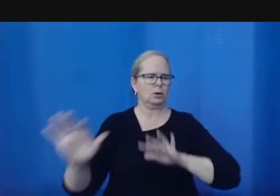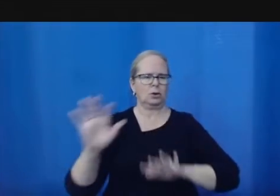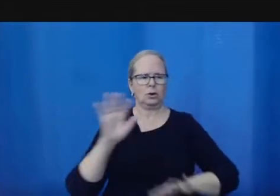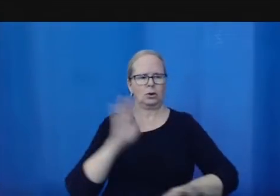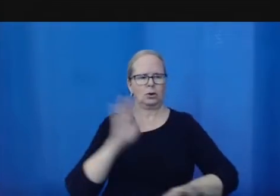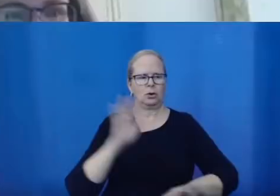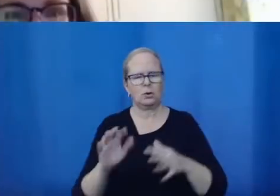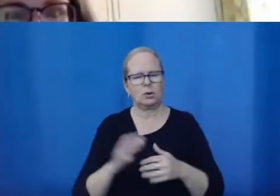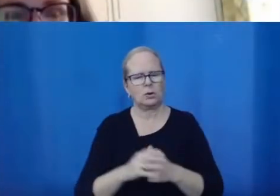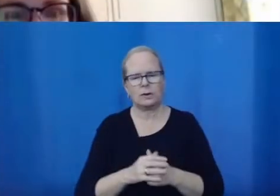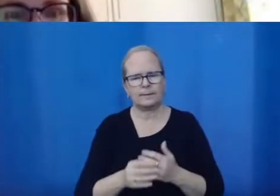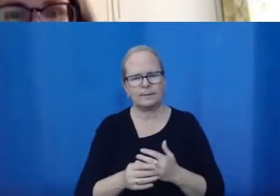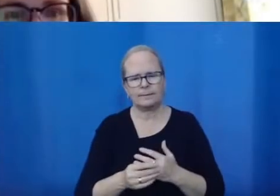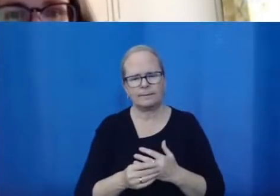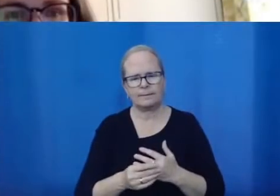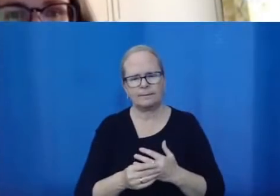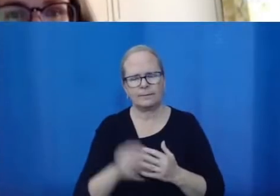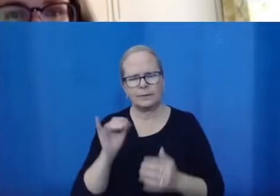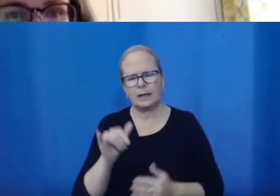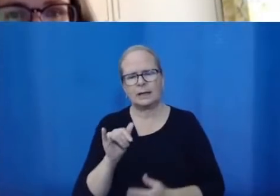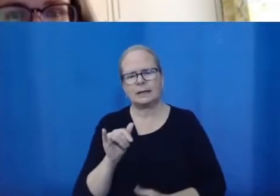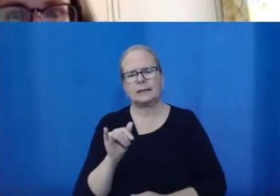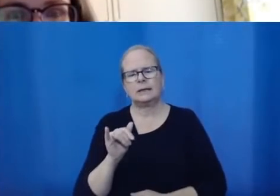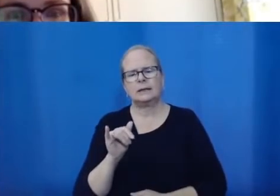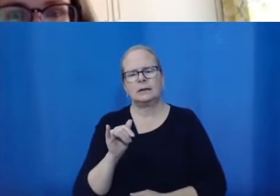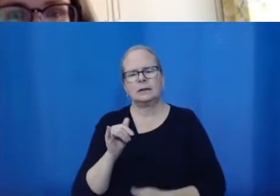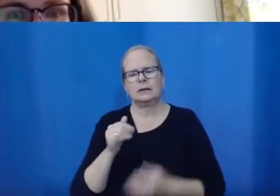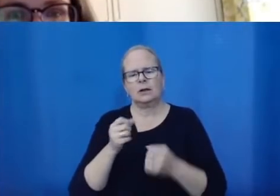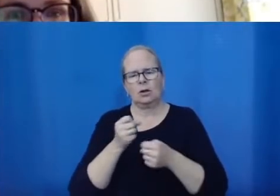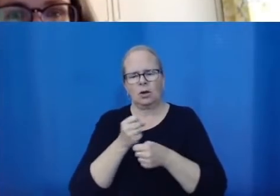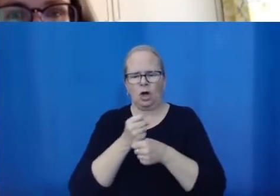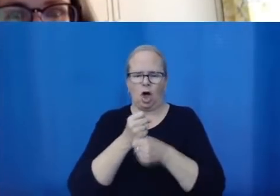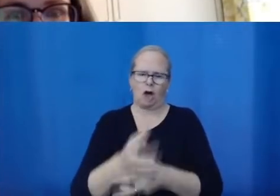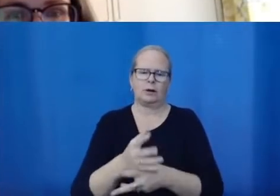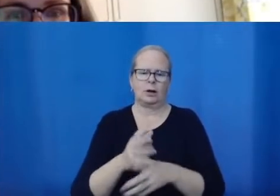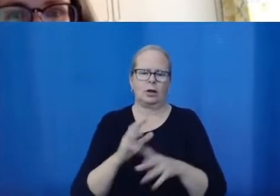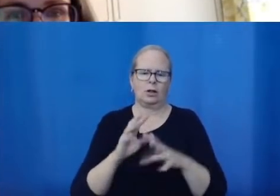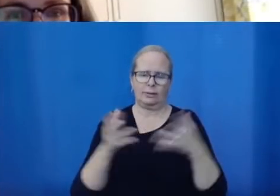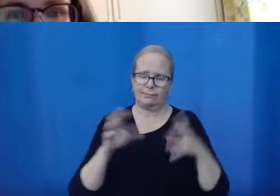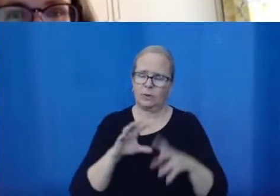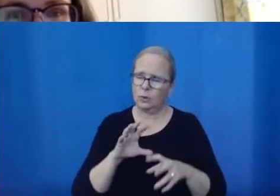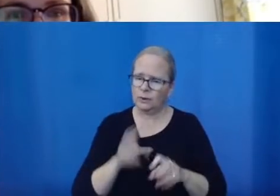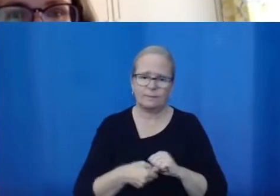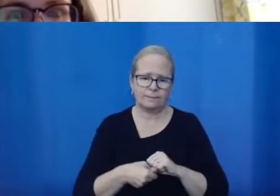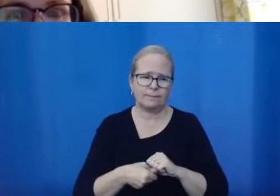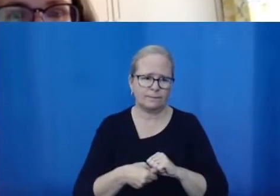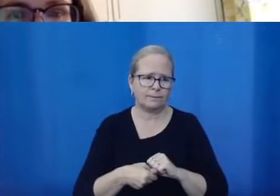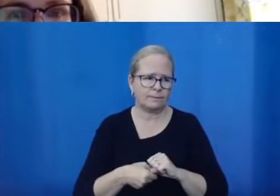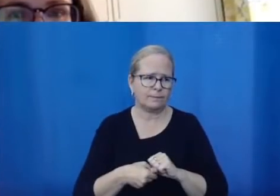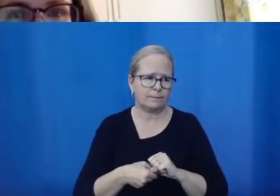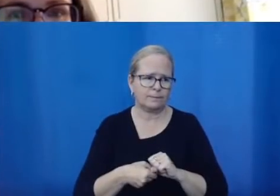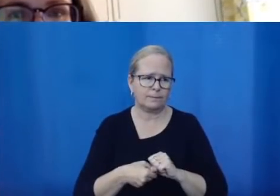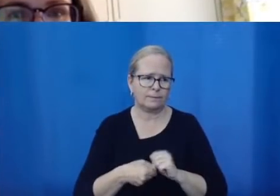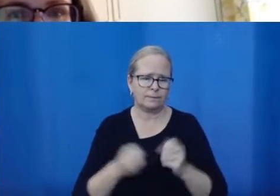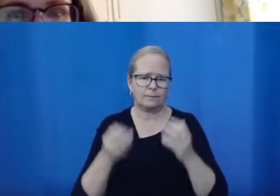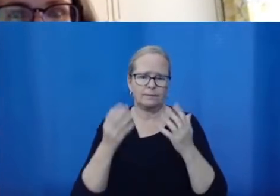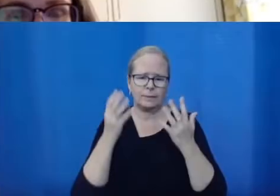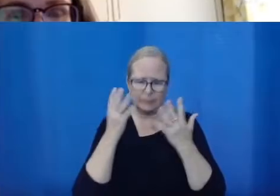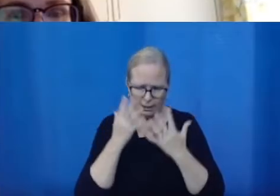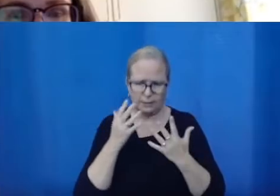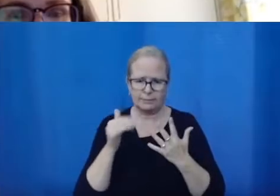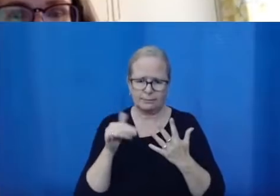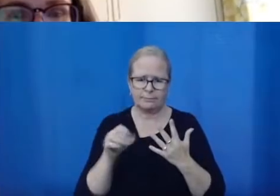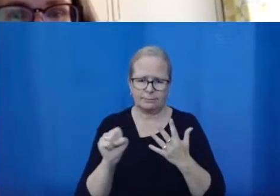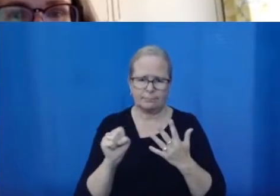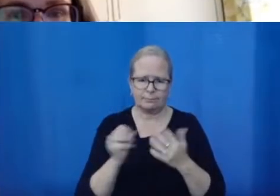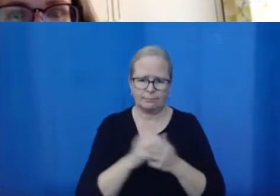grief. It's caused a lot of sadness. It's caused a lot of trauma. It's caused a lot of pain. It's caused people who